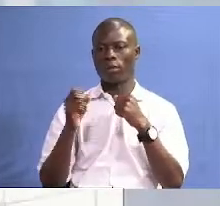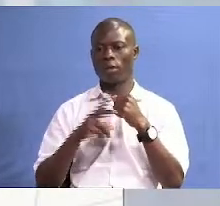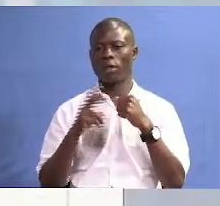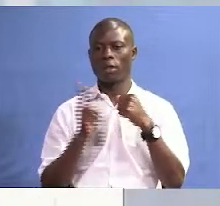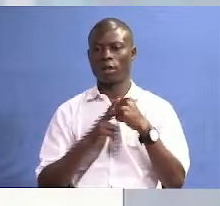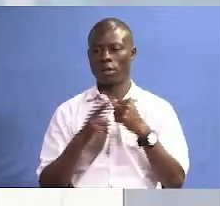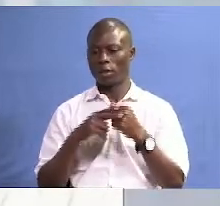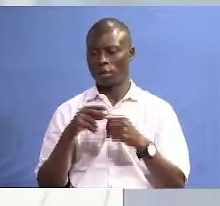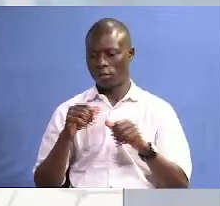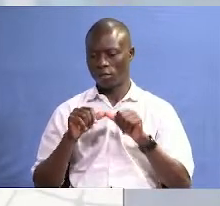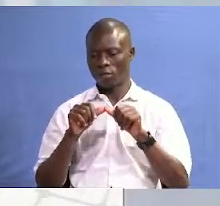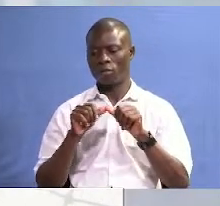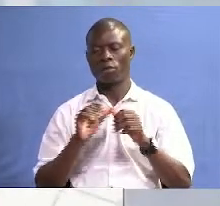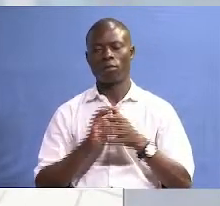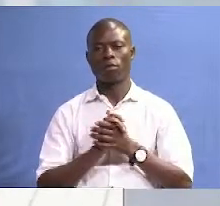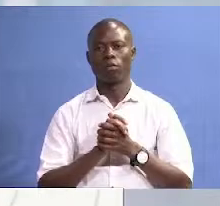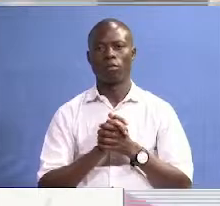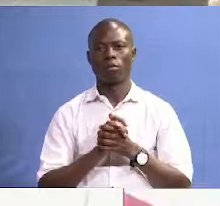demands were not met.